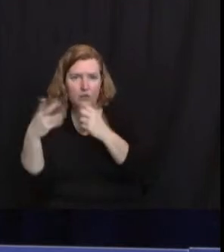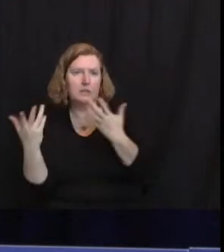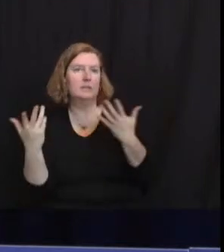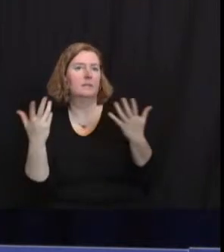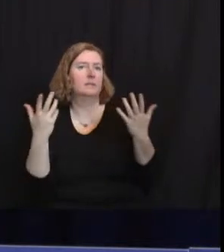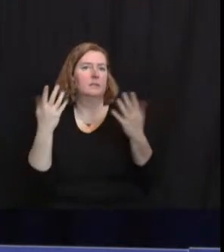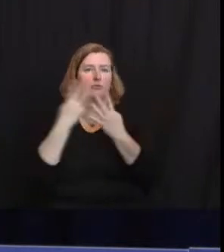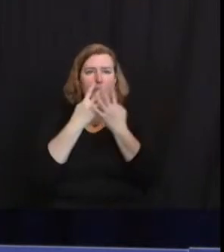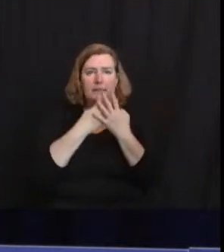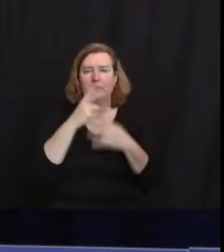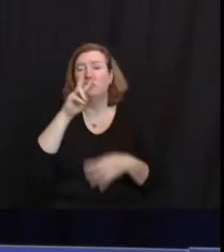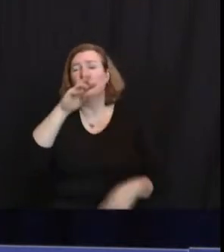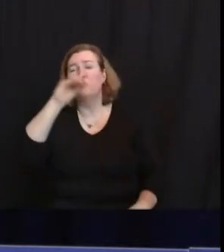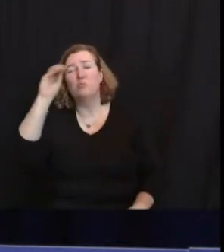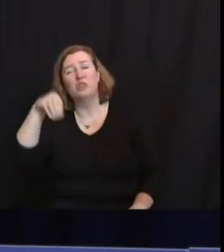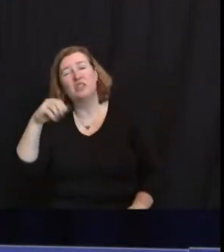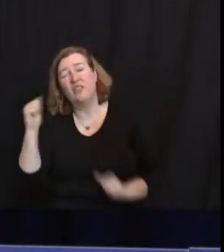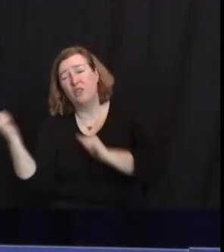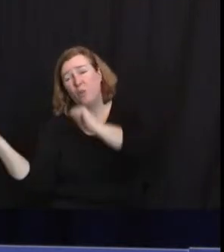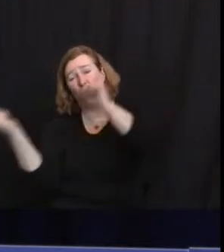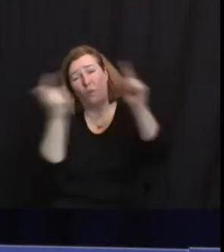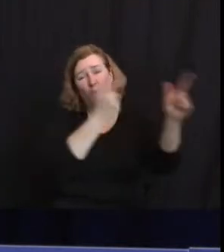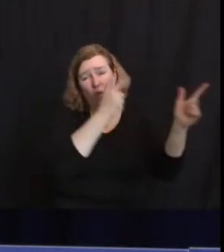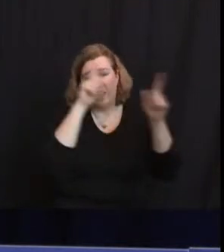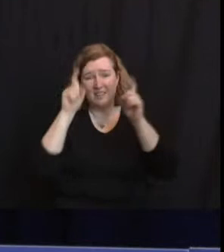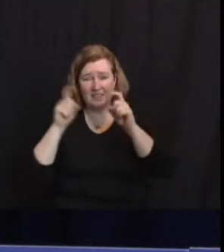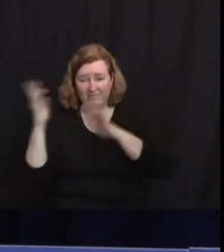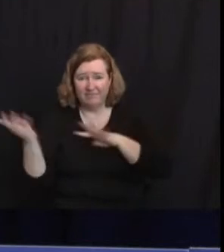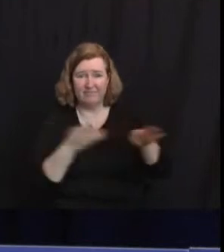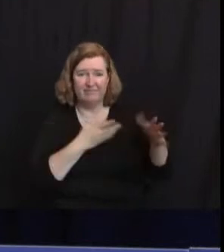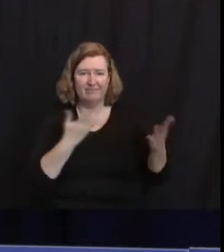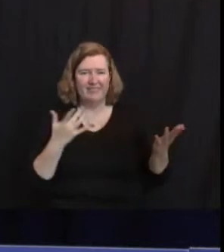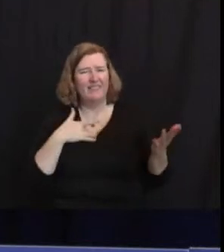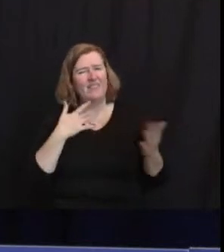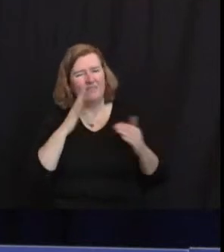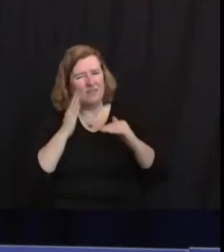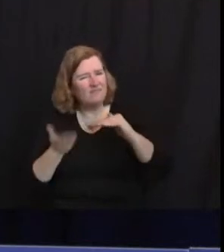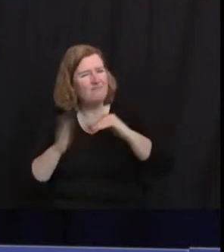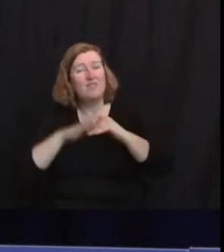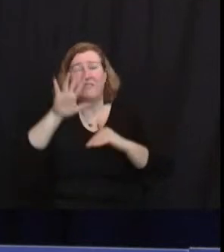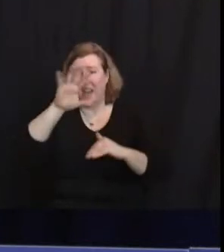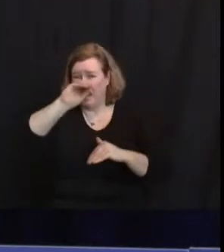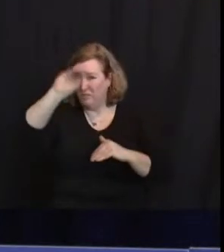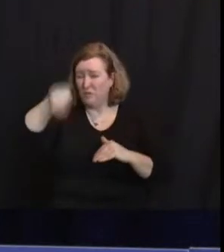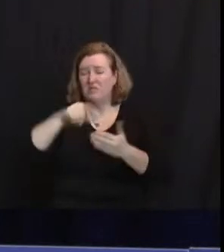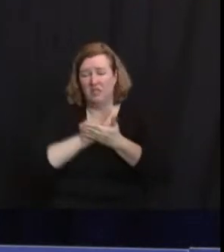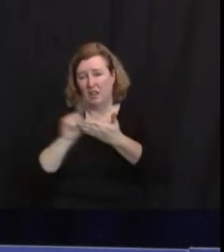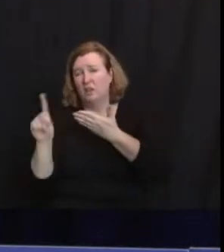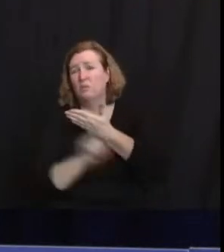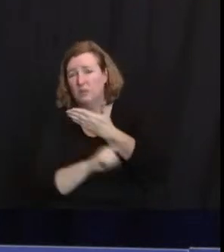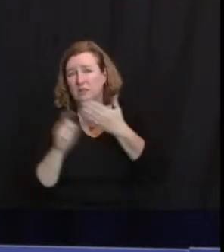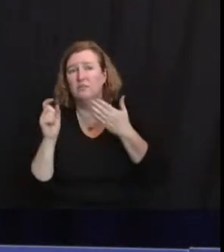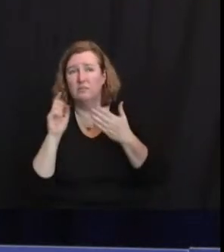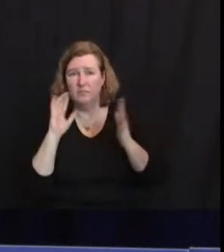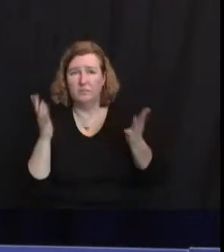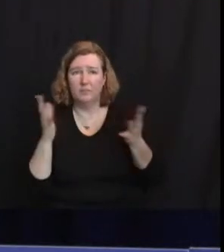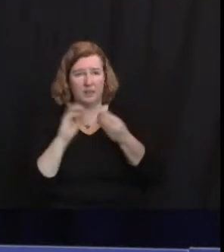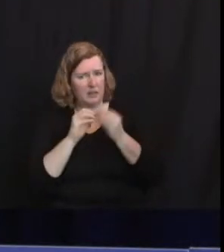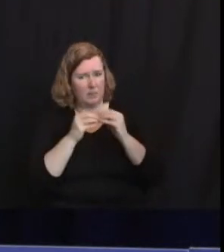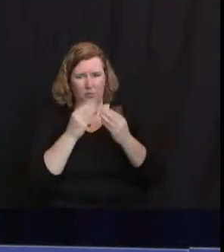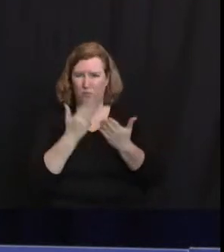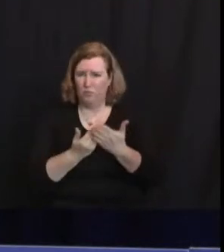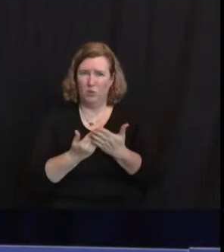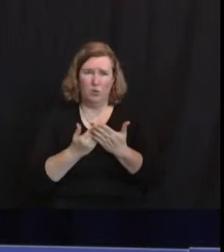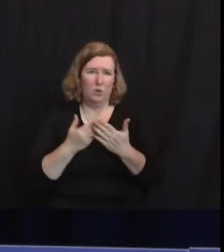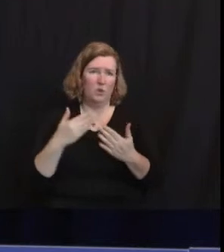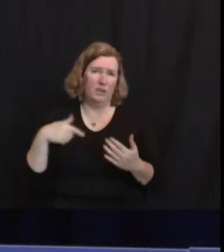in our state, and we expect that to increase to 5% next week. But as these numbers show, we must make the